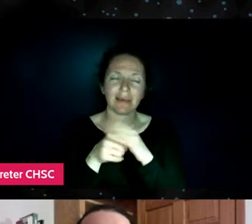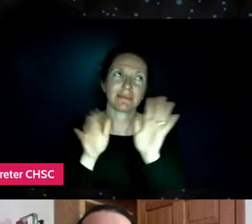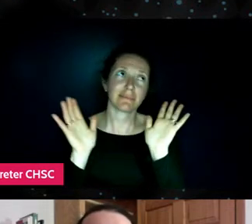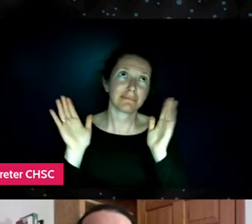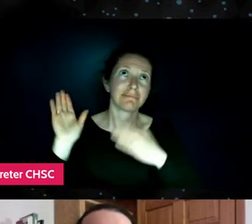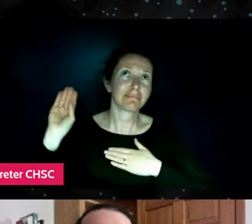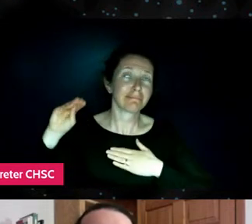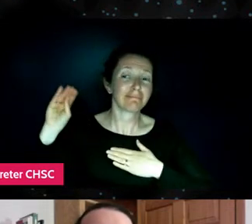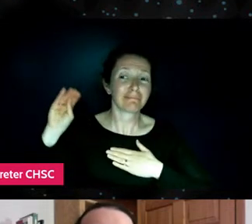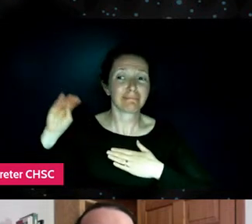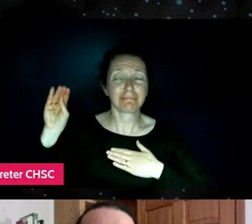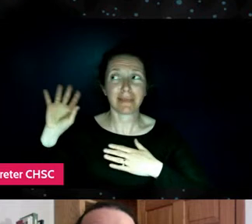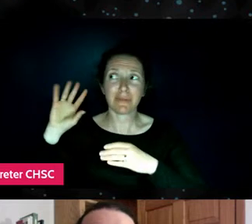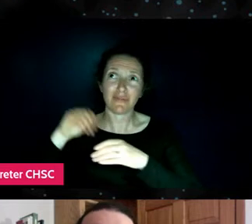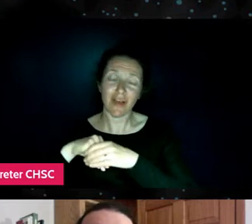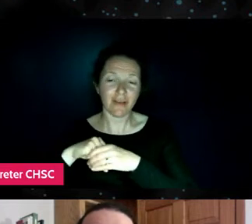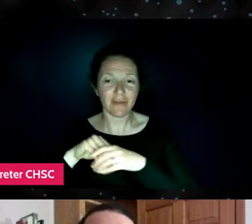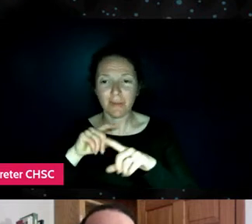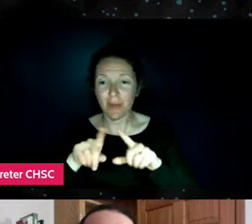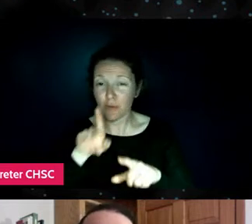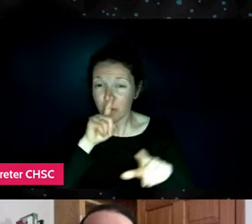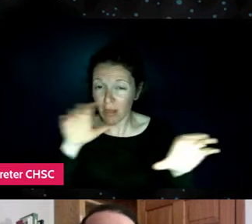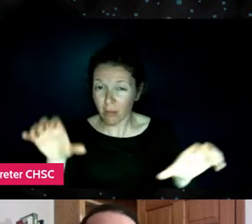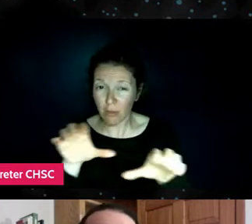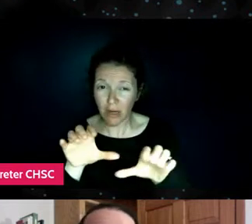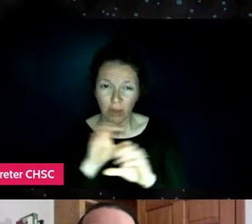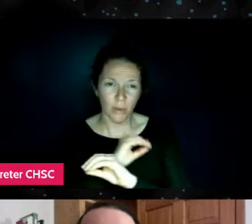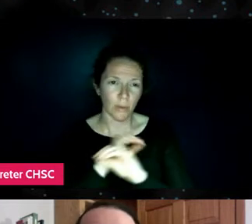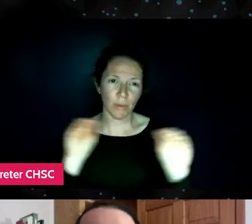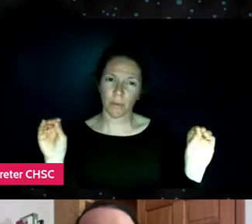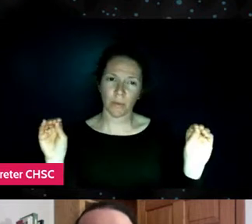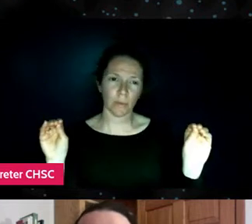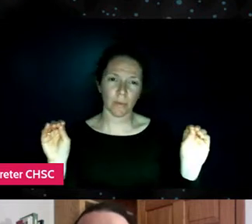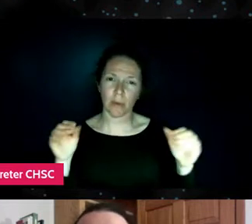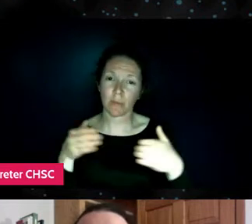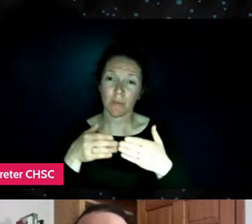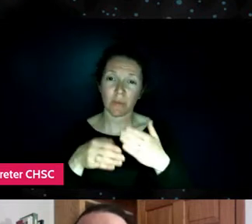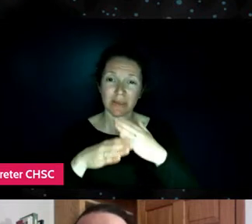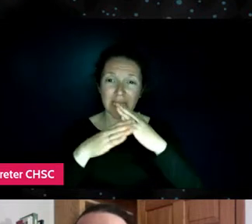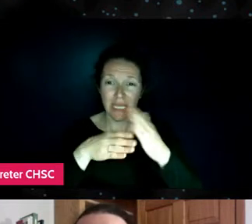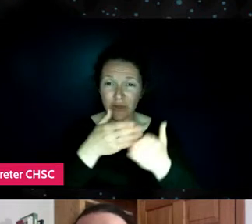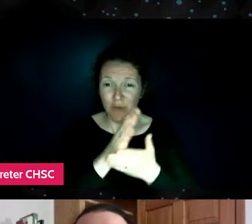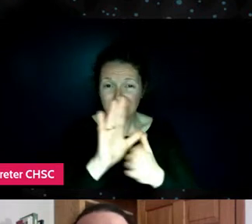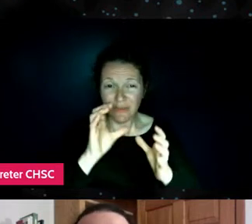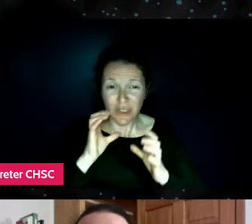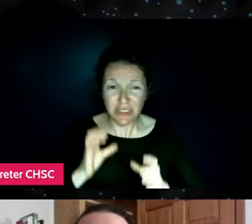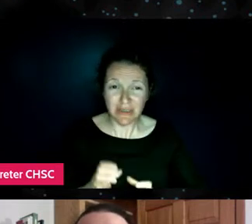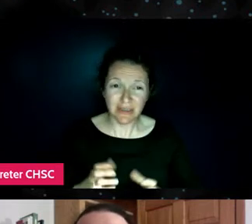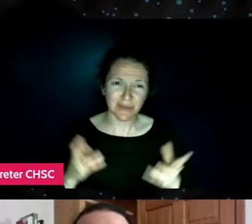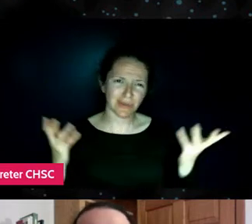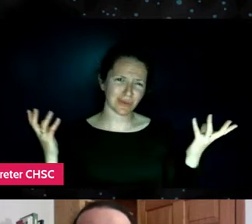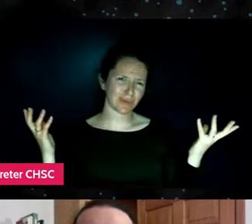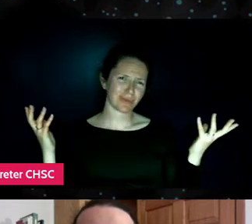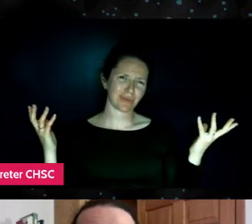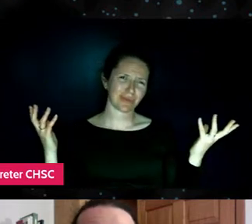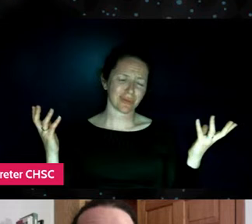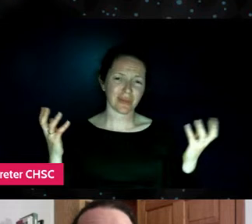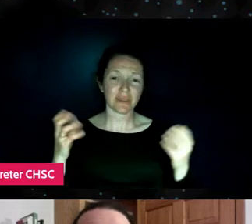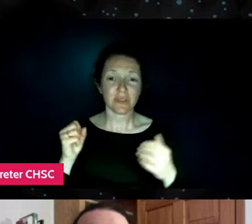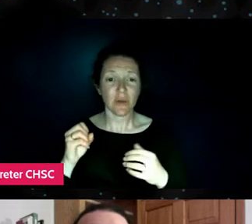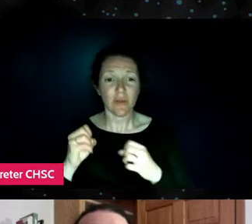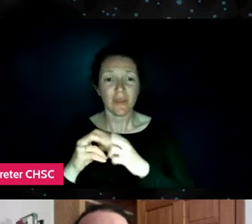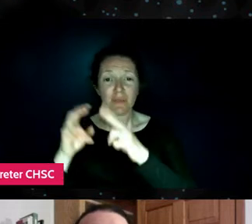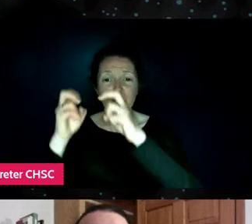governments to hide behind while nothing is being done to actually protect the rights of their citizens. And so look, the Paris Climate Agreement is not legally